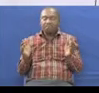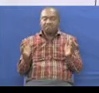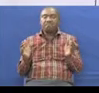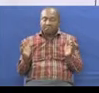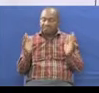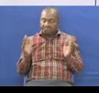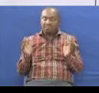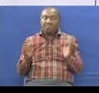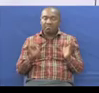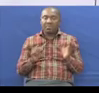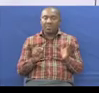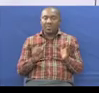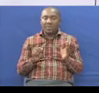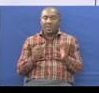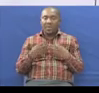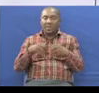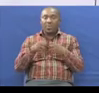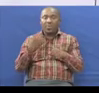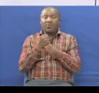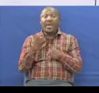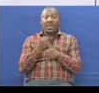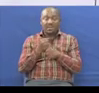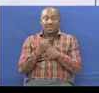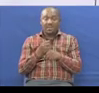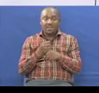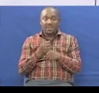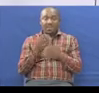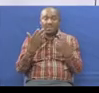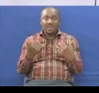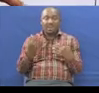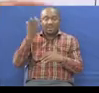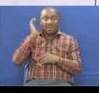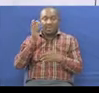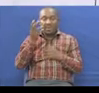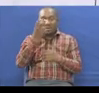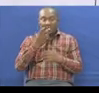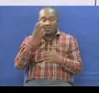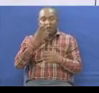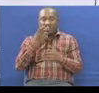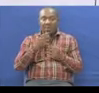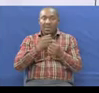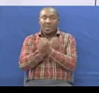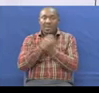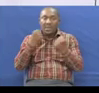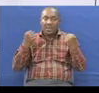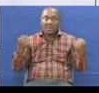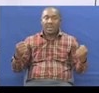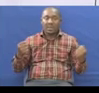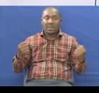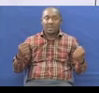can identify the numbers of dependence ratio. Now again, through the population pyramids, someone